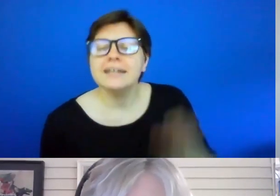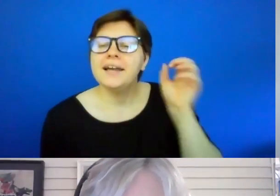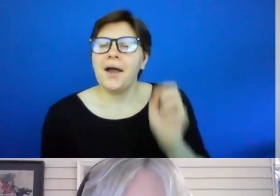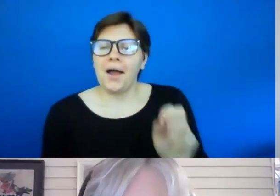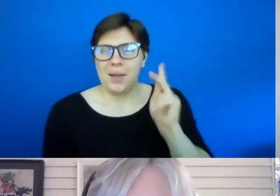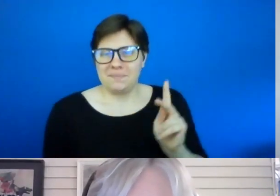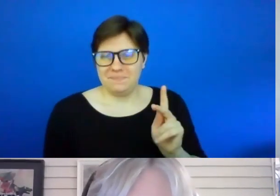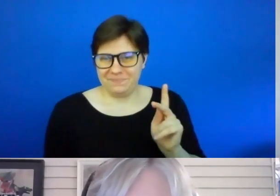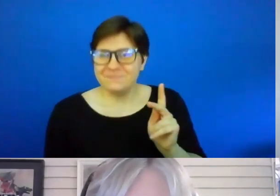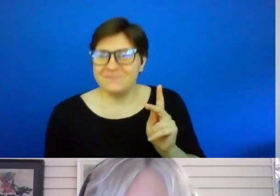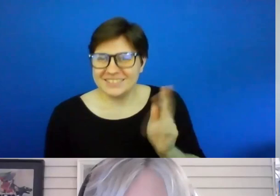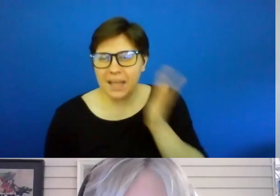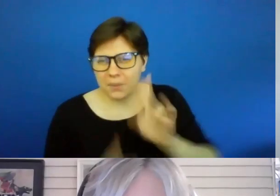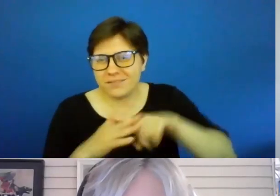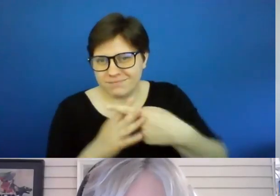let me just go to